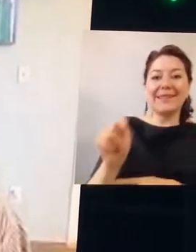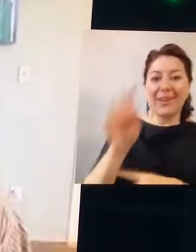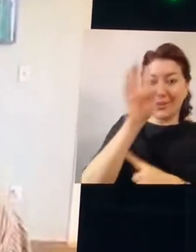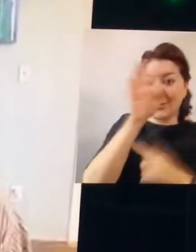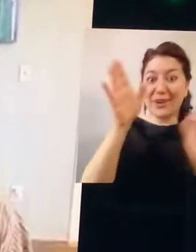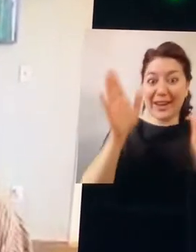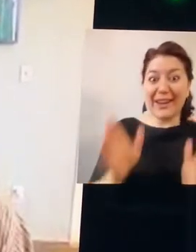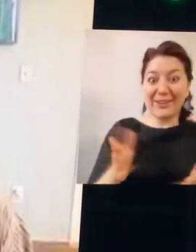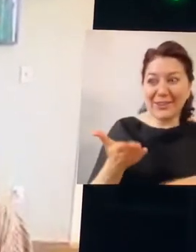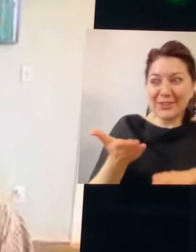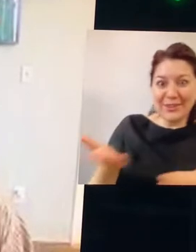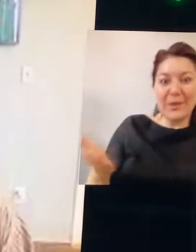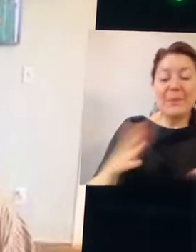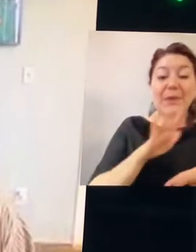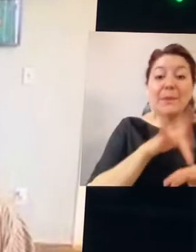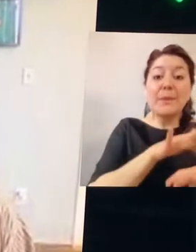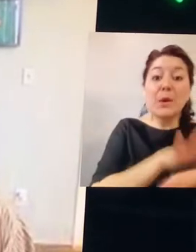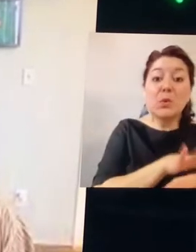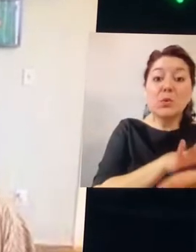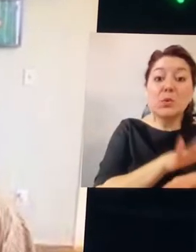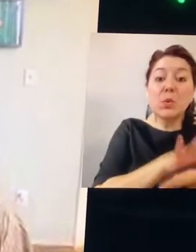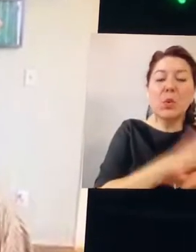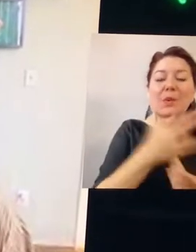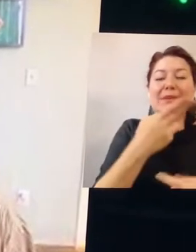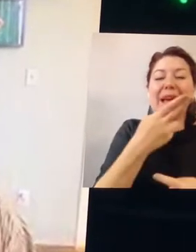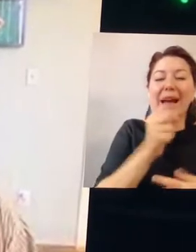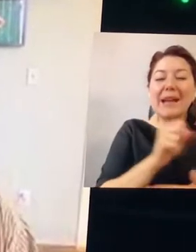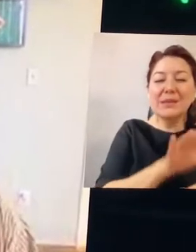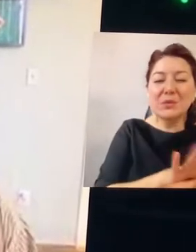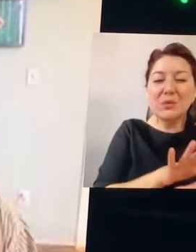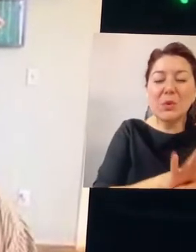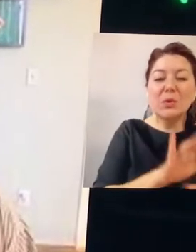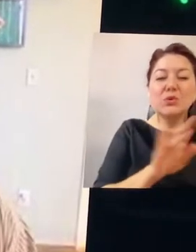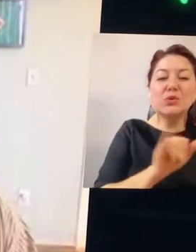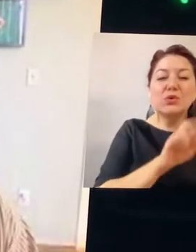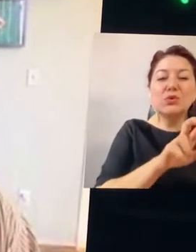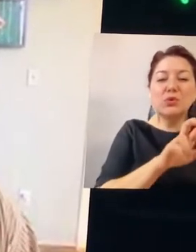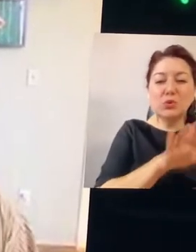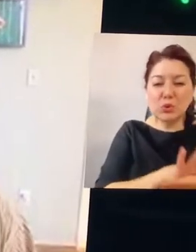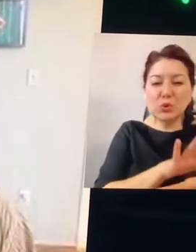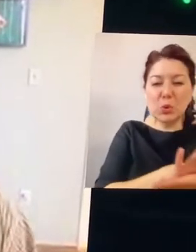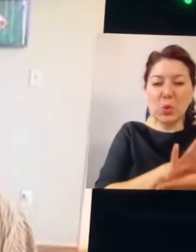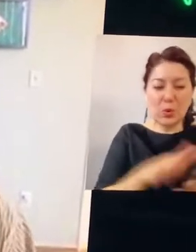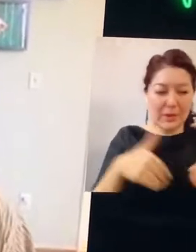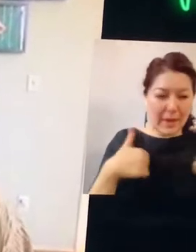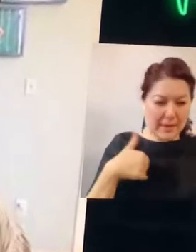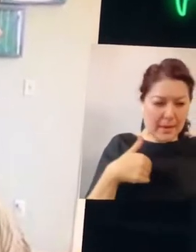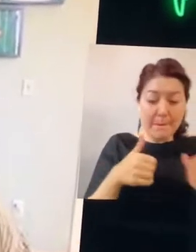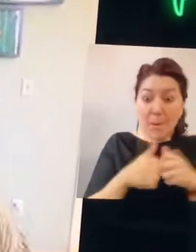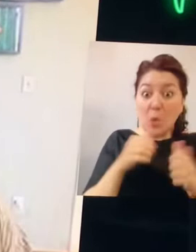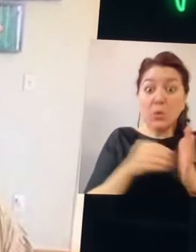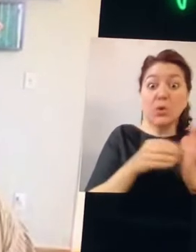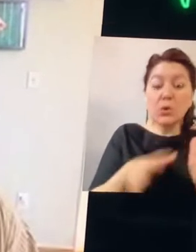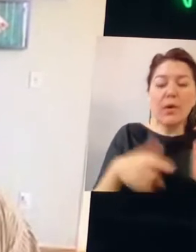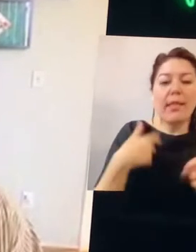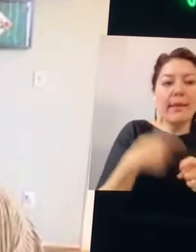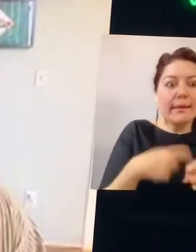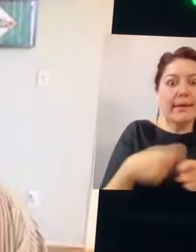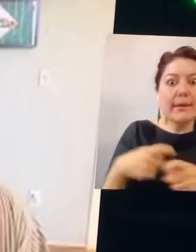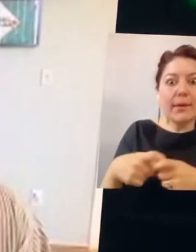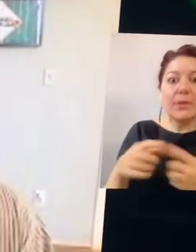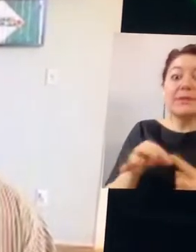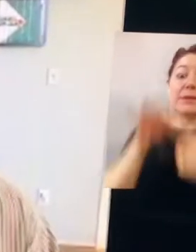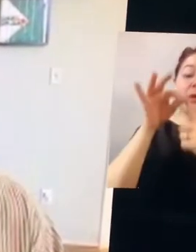middle schools, junior highs, and high schools, the majority of students are going to be Latino, especially in some states like Texas,